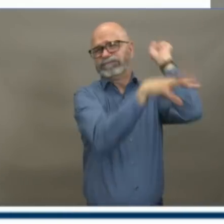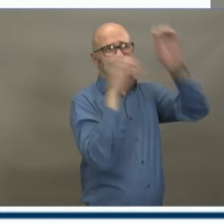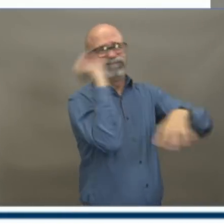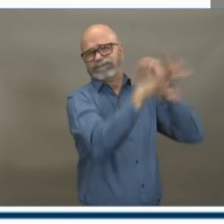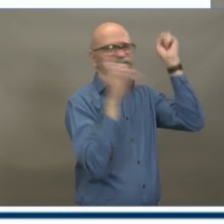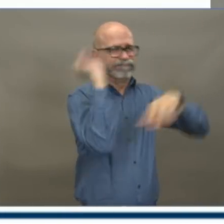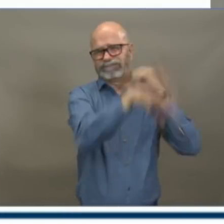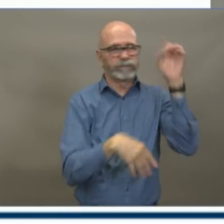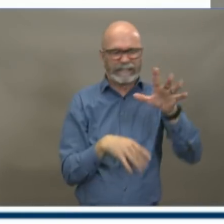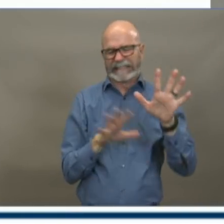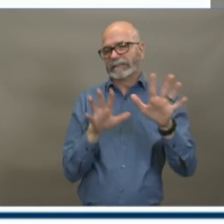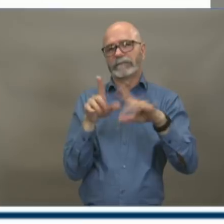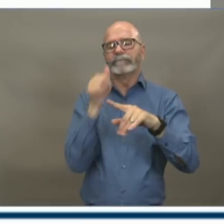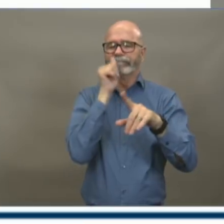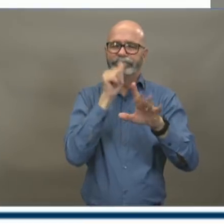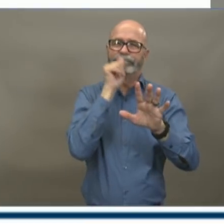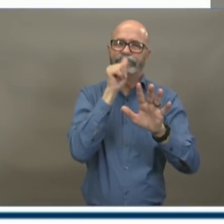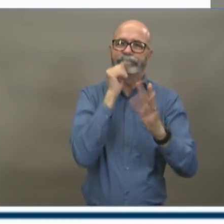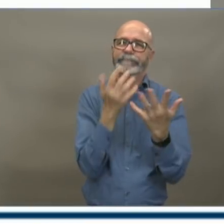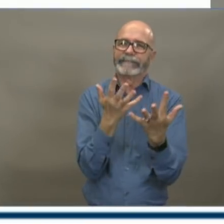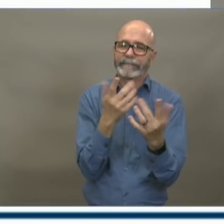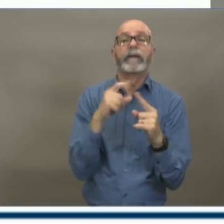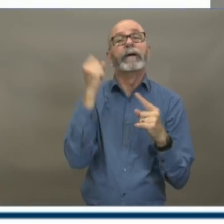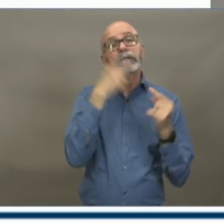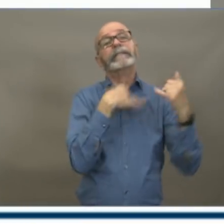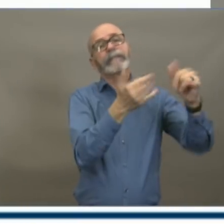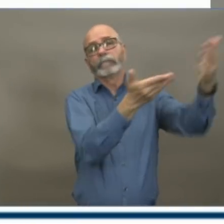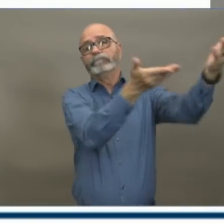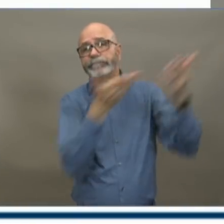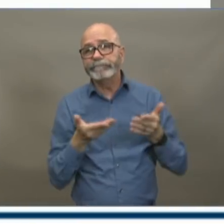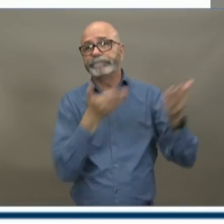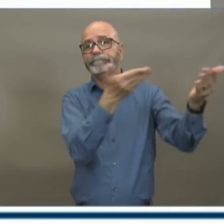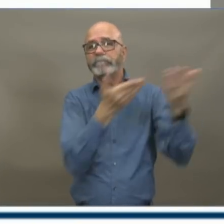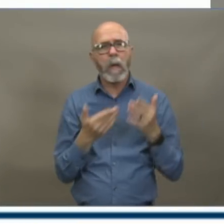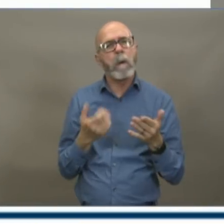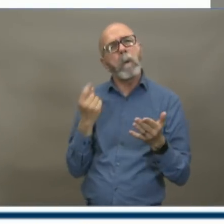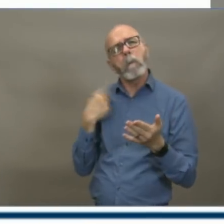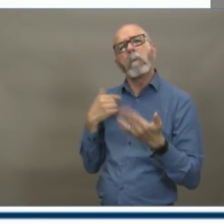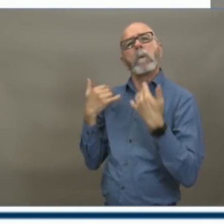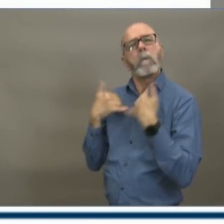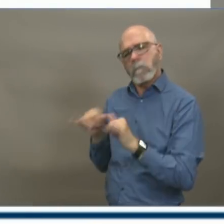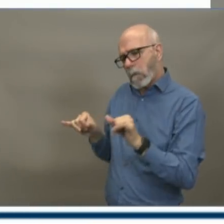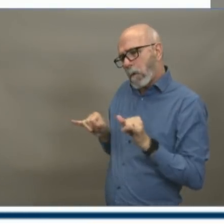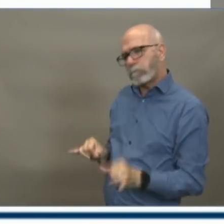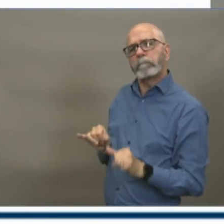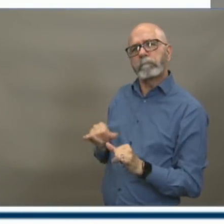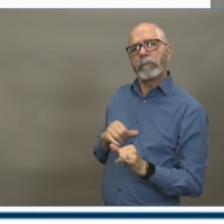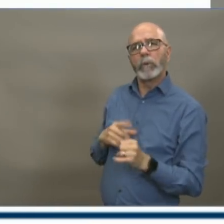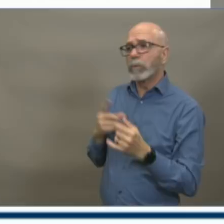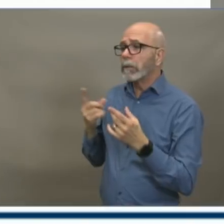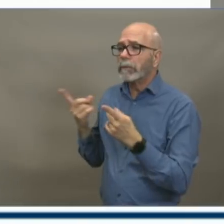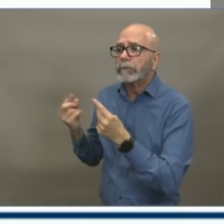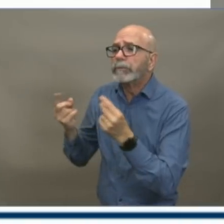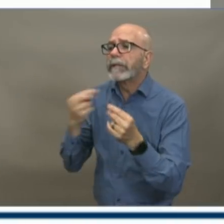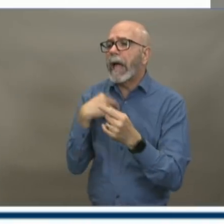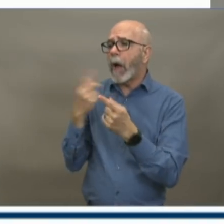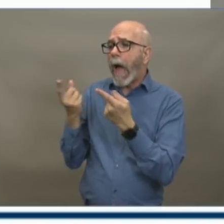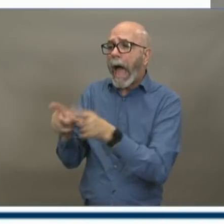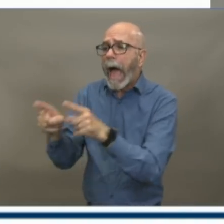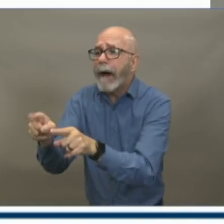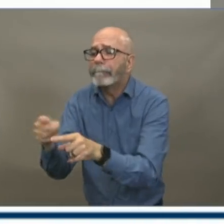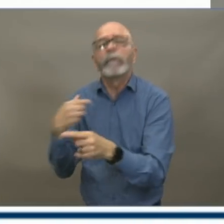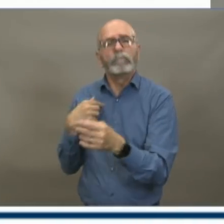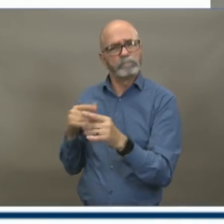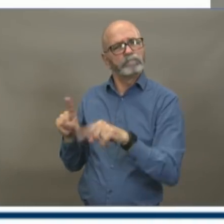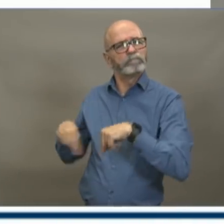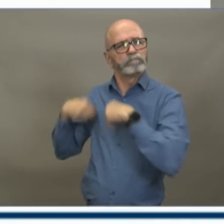those results. They don't change anything we're doing in terms of our response to individual cases. So the timing of